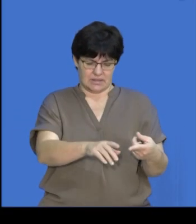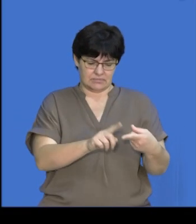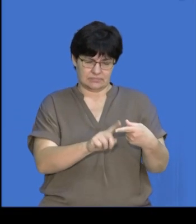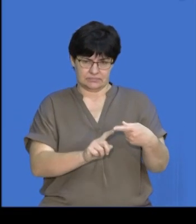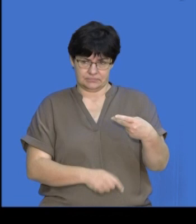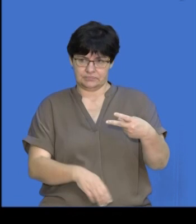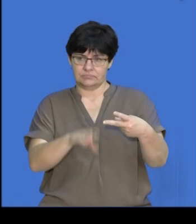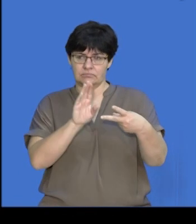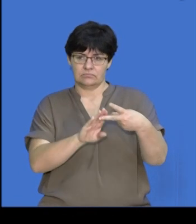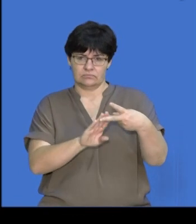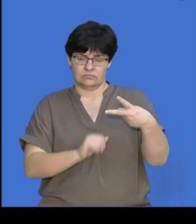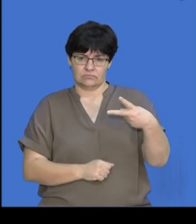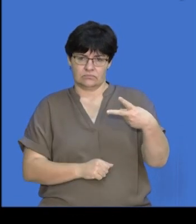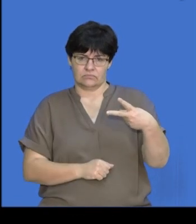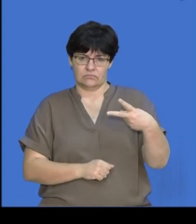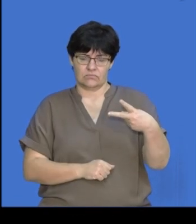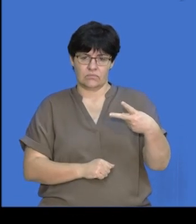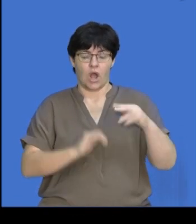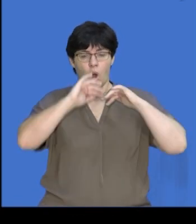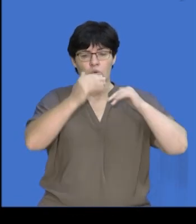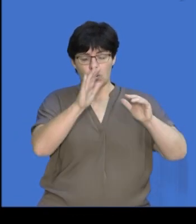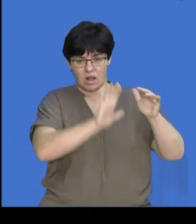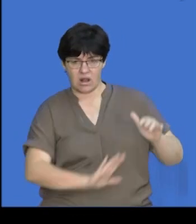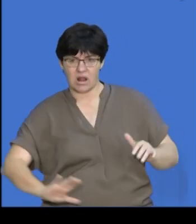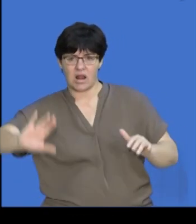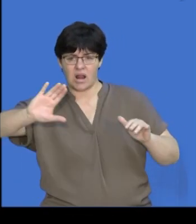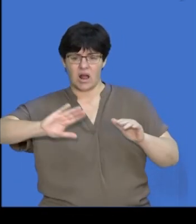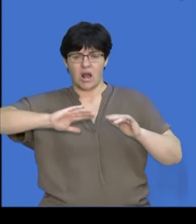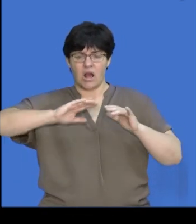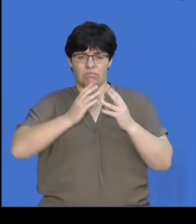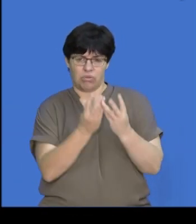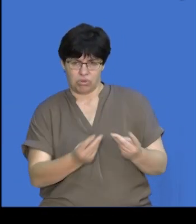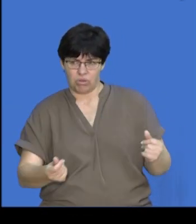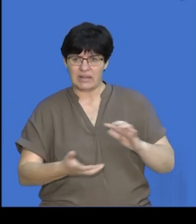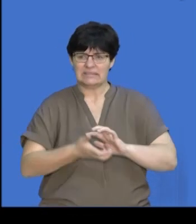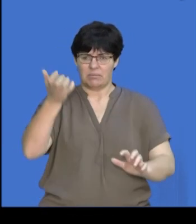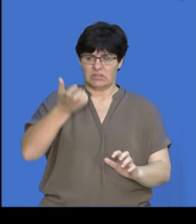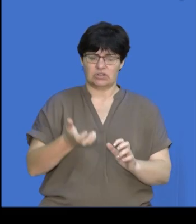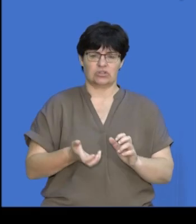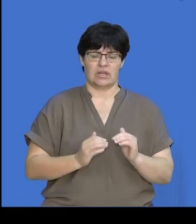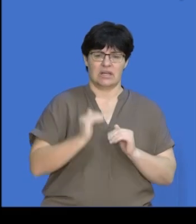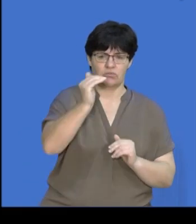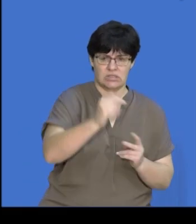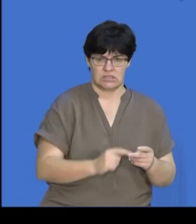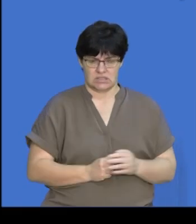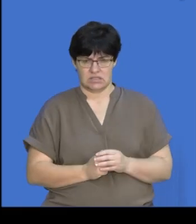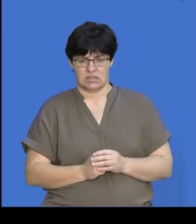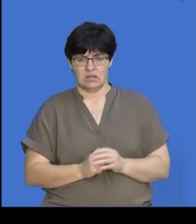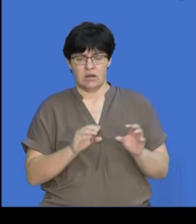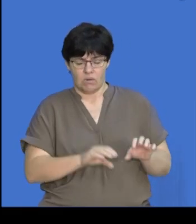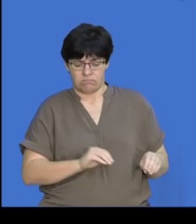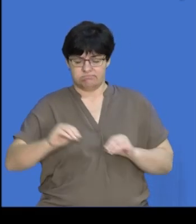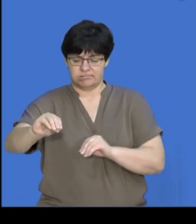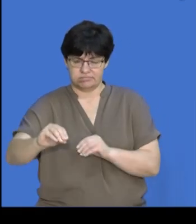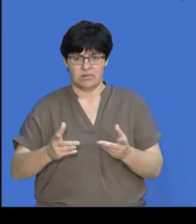Increases the rate of coastal erosion. Increased damage. Increased displacements.